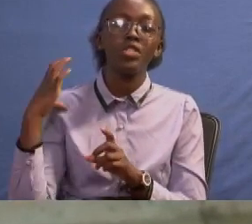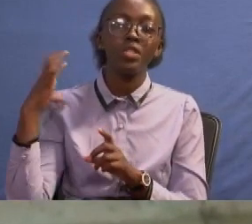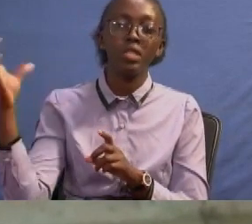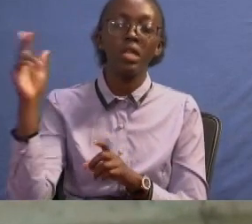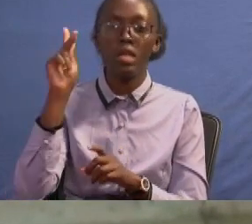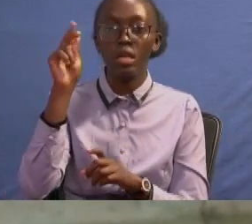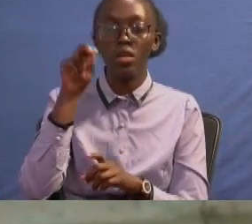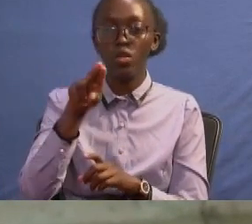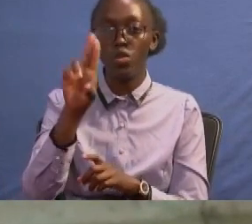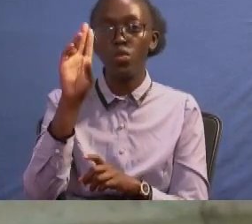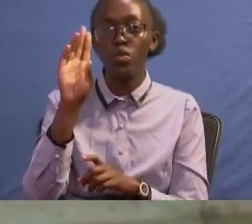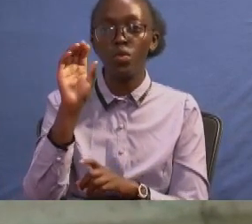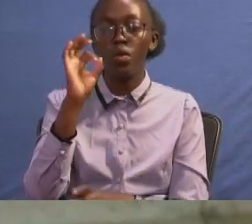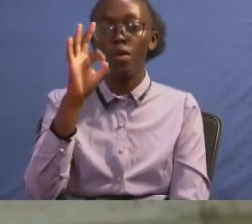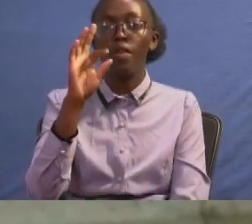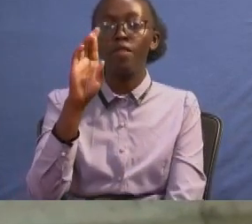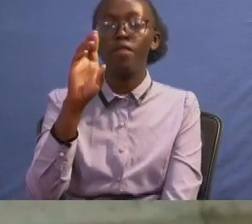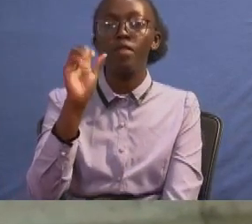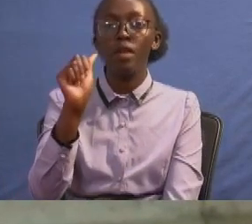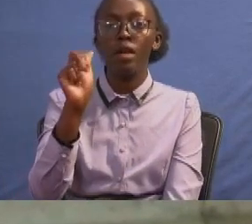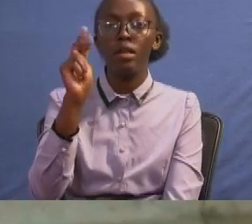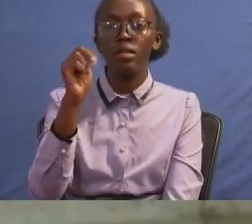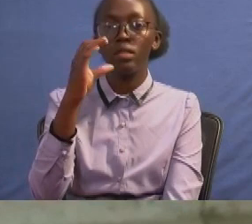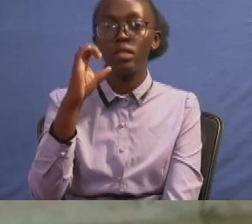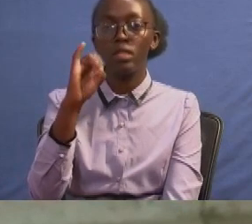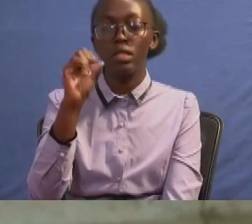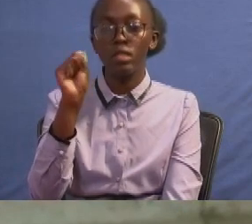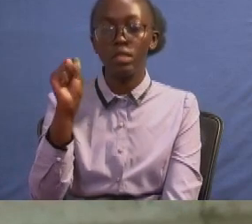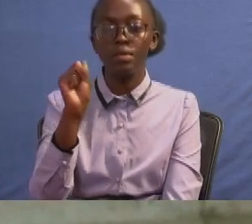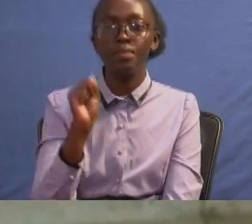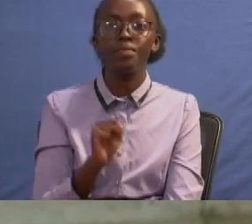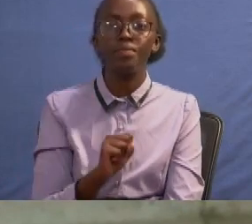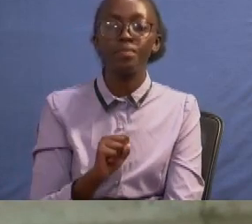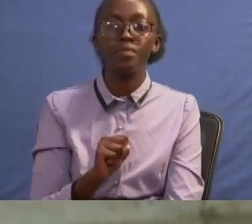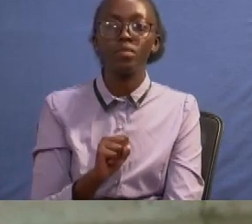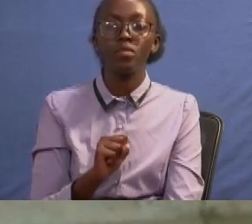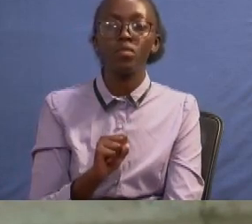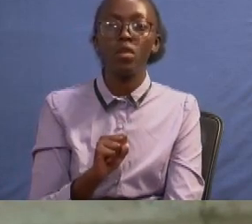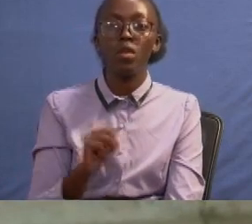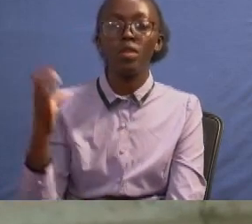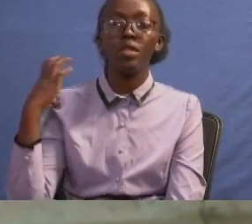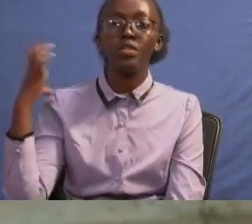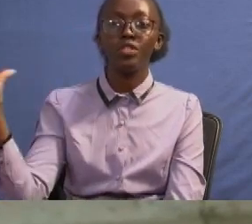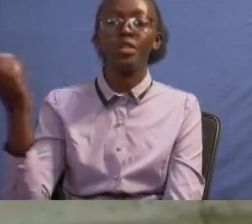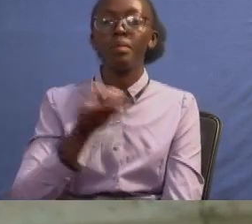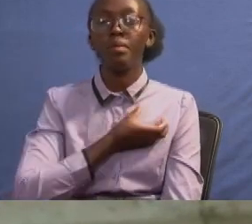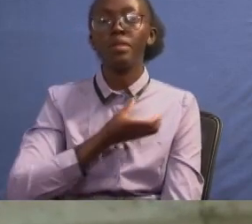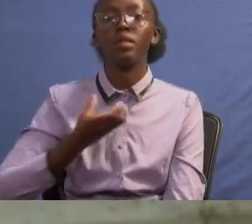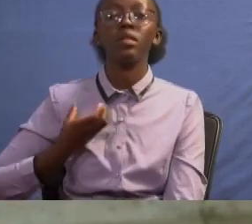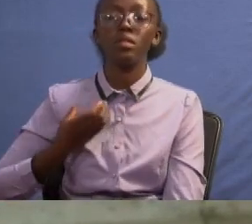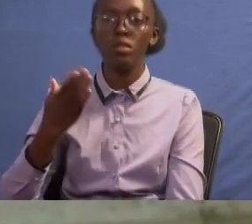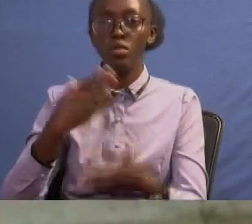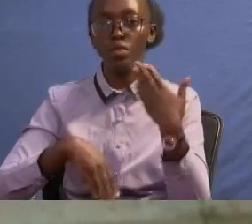Ambassador Dr. Francis Mudhaura, the Chair of the University Council, Dr. Ben Chumo,